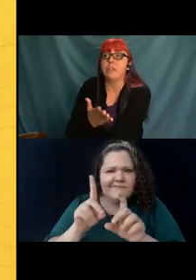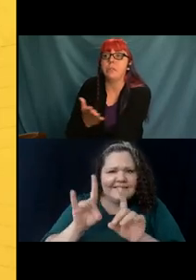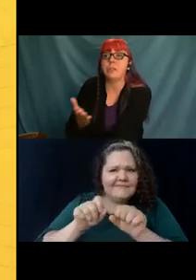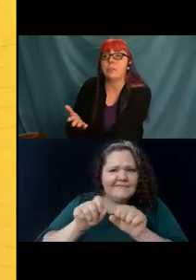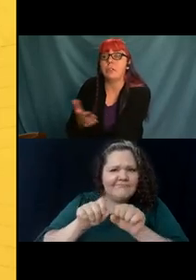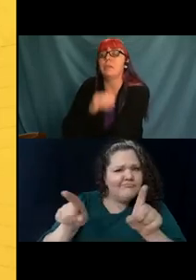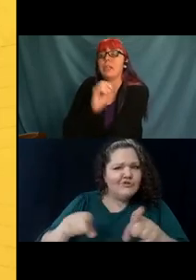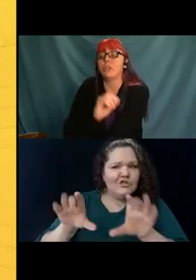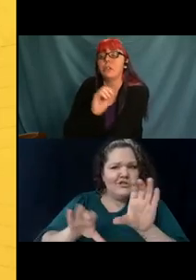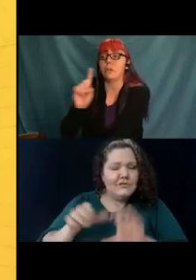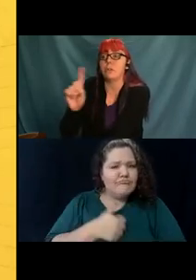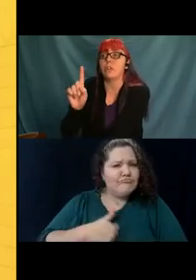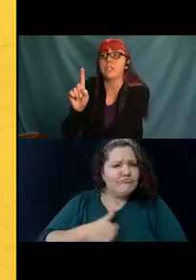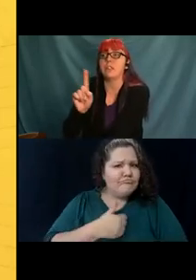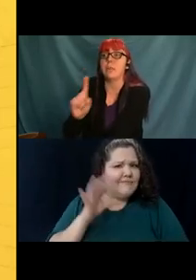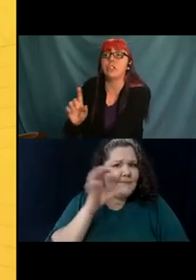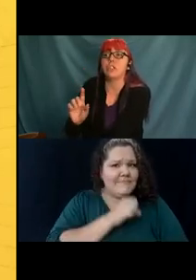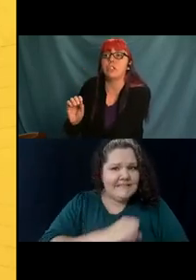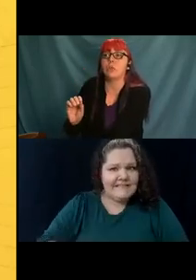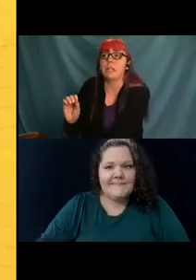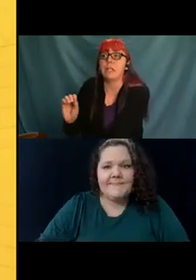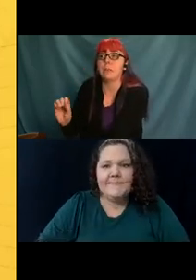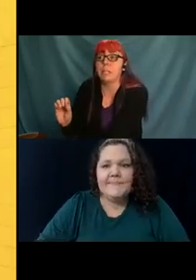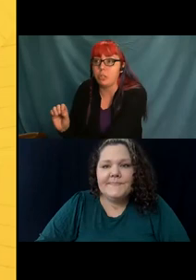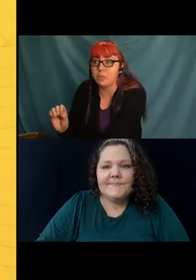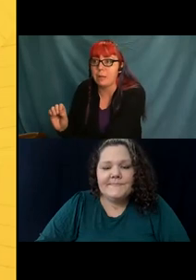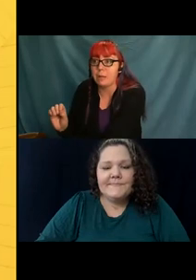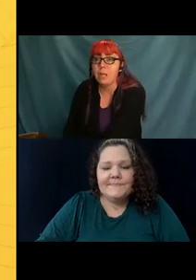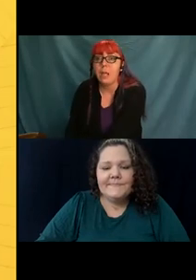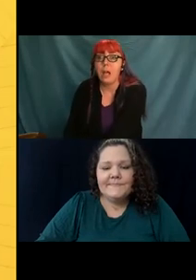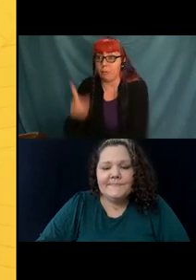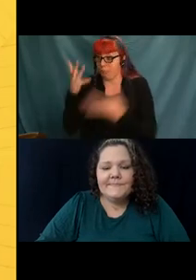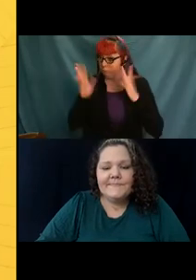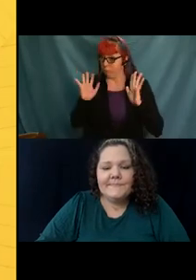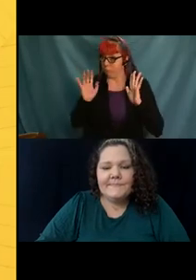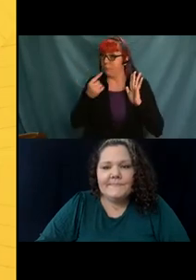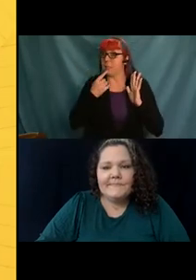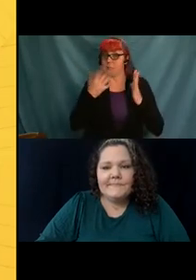But you can use those, you can make sure that those services are mentioned on your website, that someone can use them.